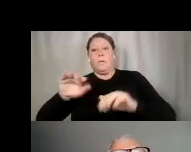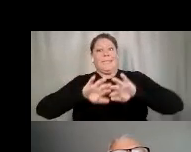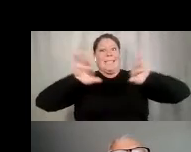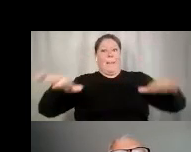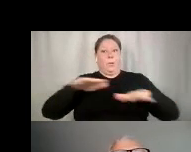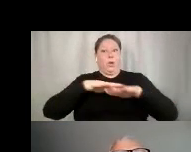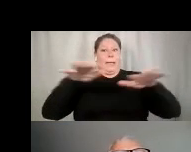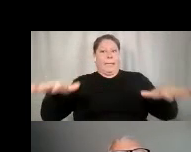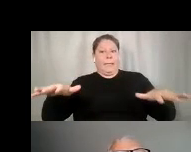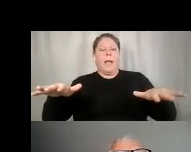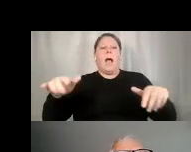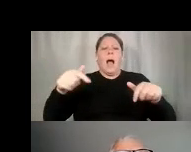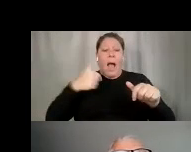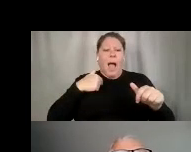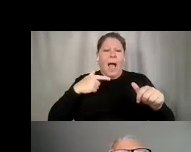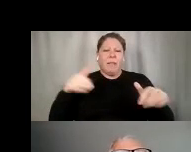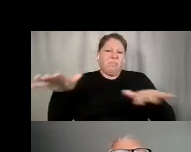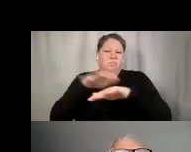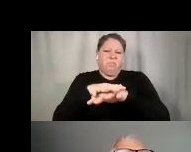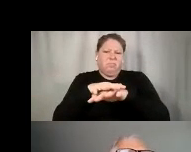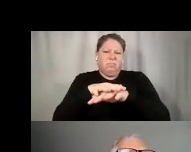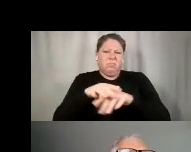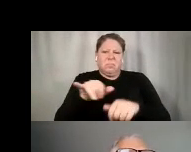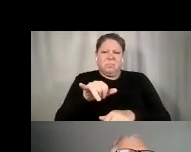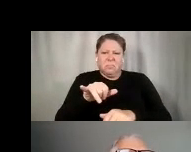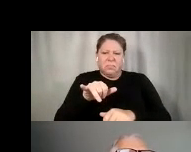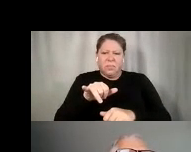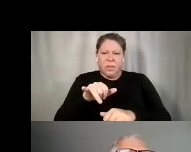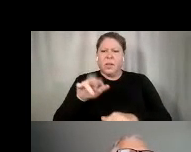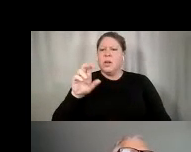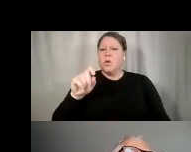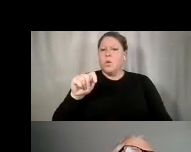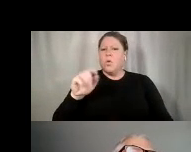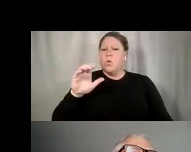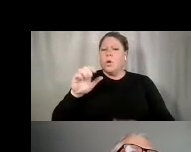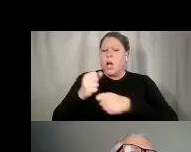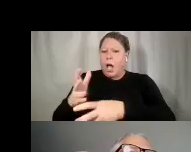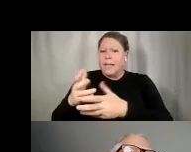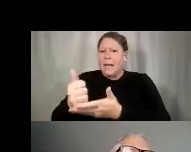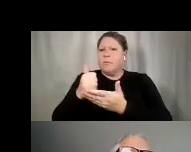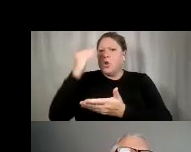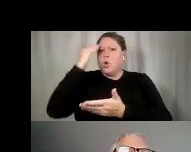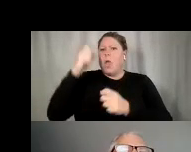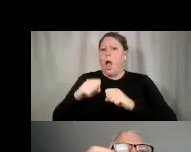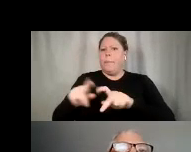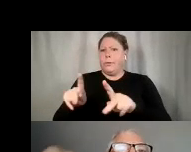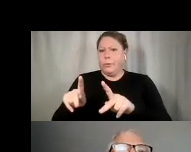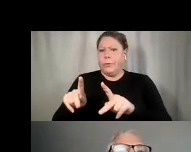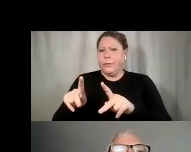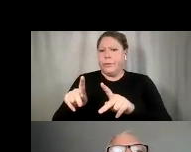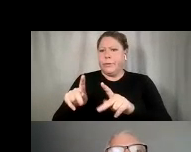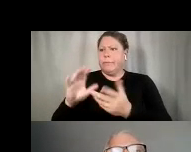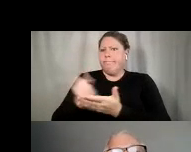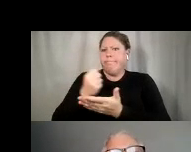the same bundle because root cause is a way to identify the opportunity, but it always should be your next